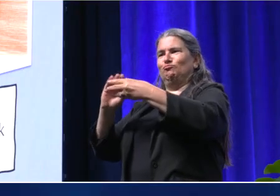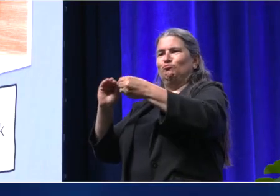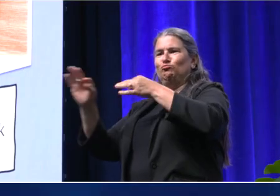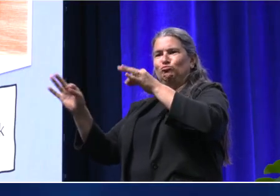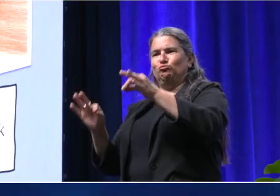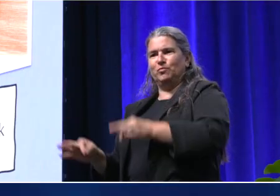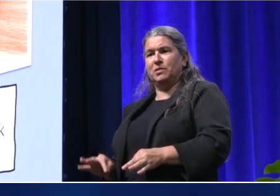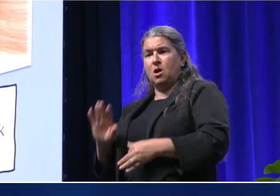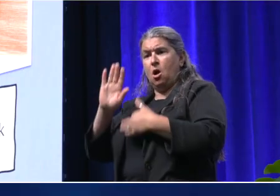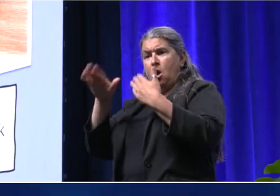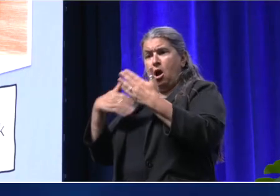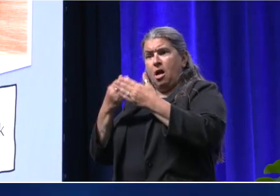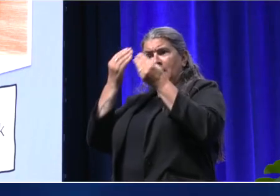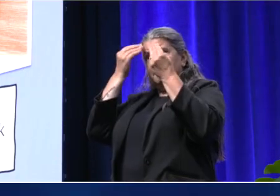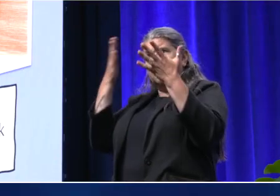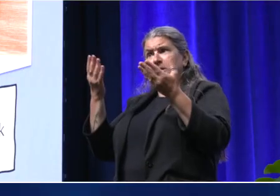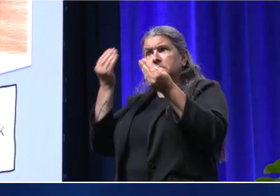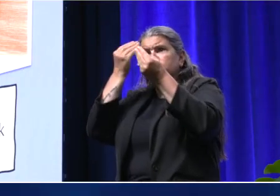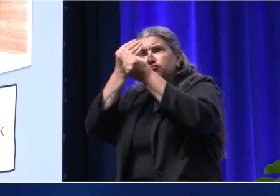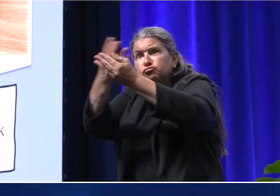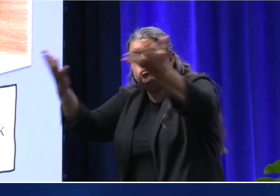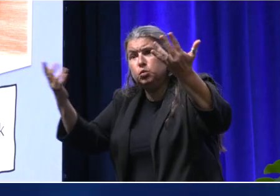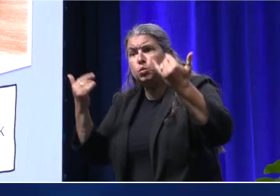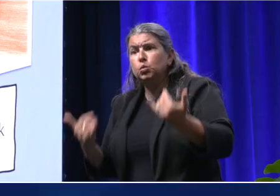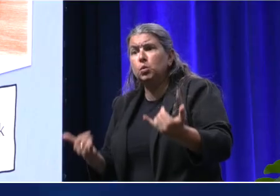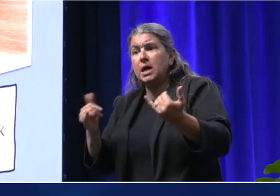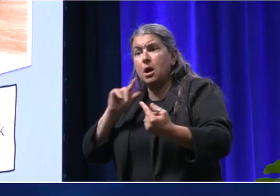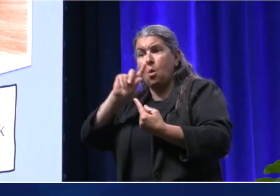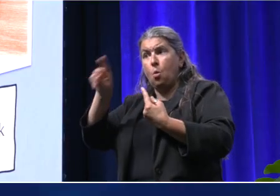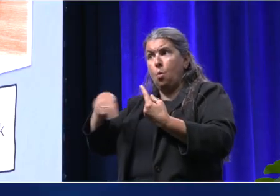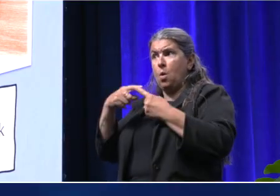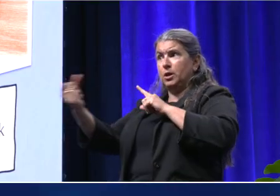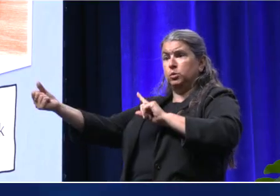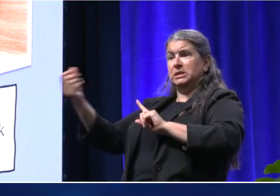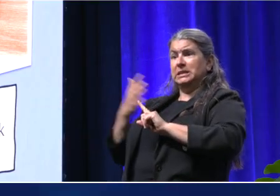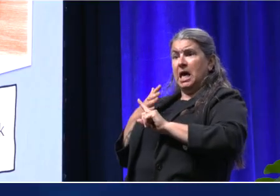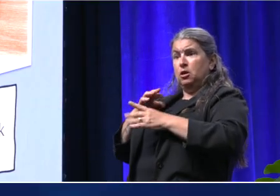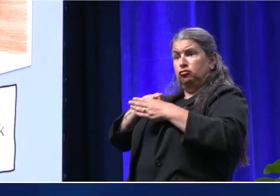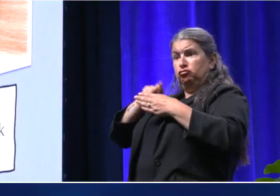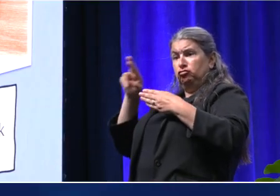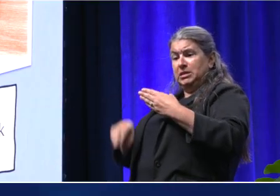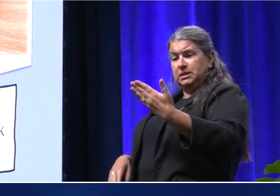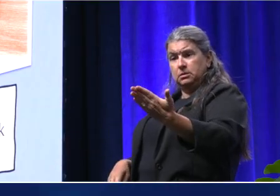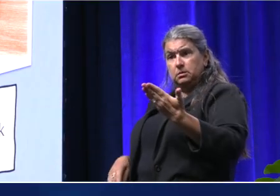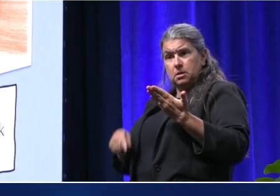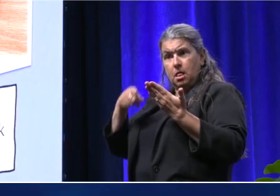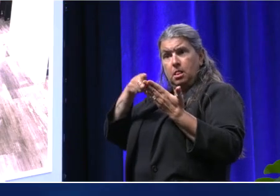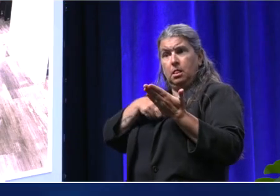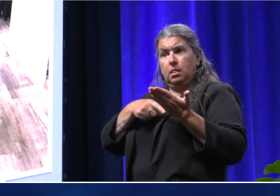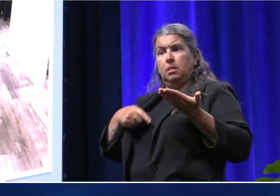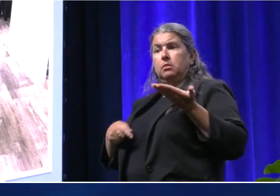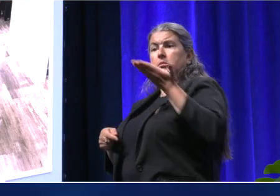already provided day of to people who actually are the ones who are exposed to that substance.